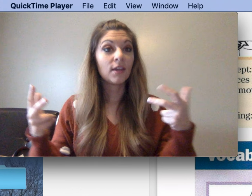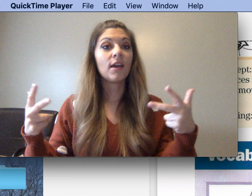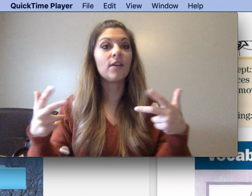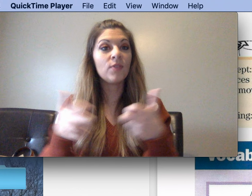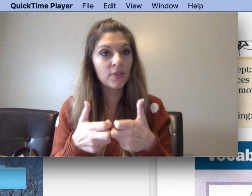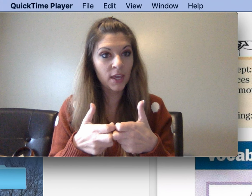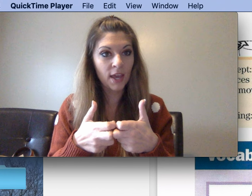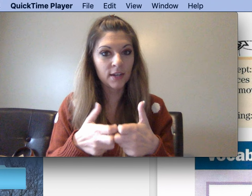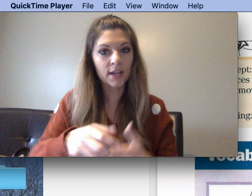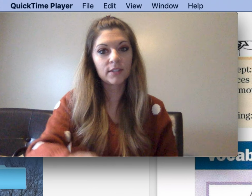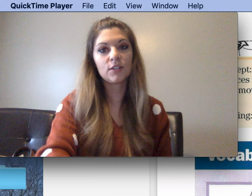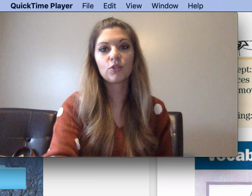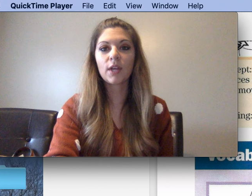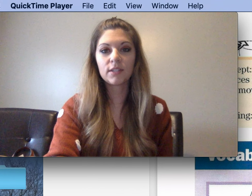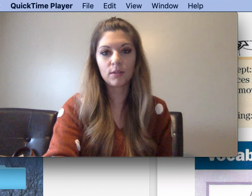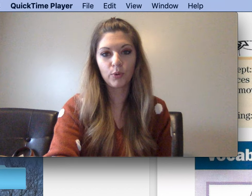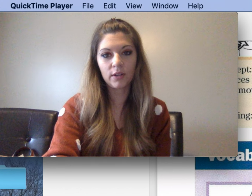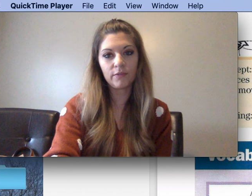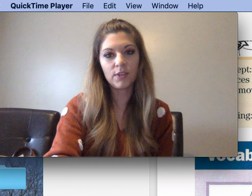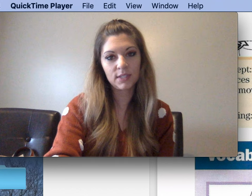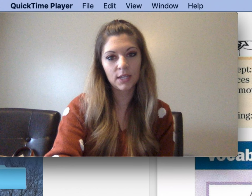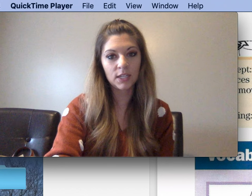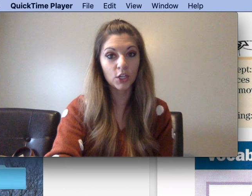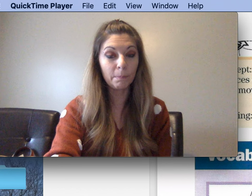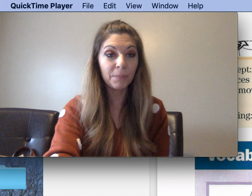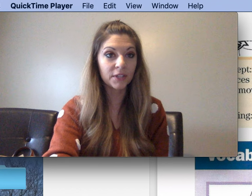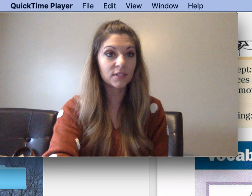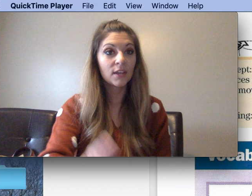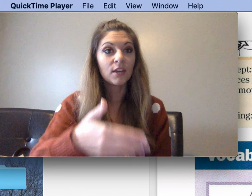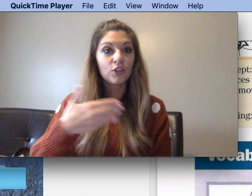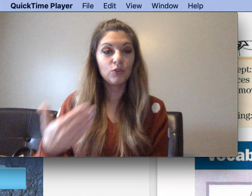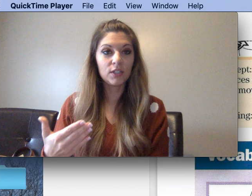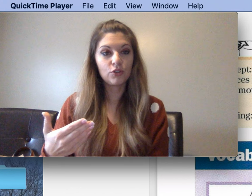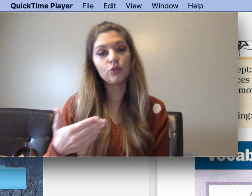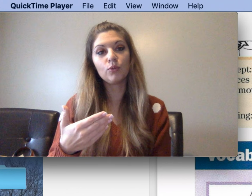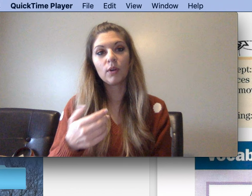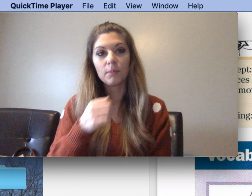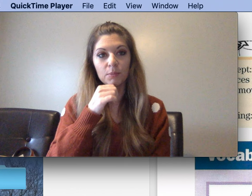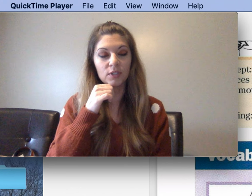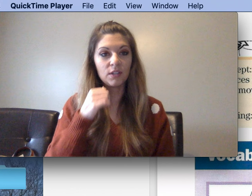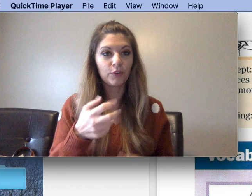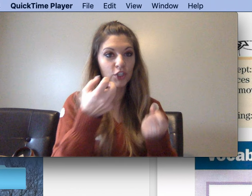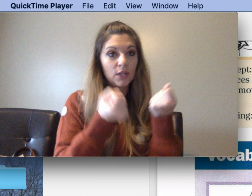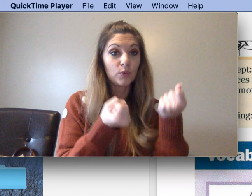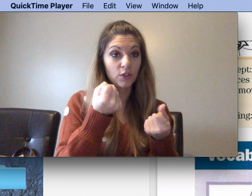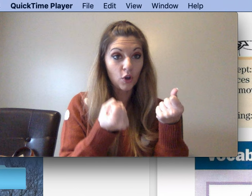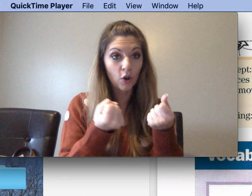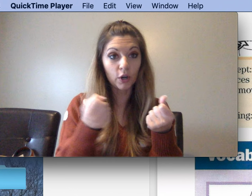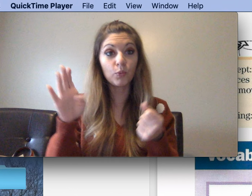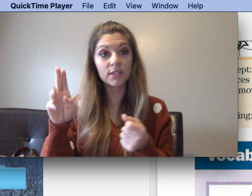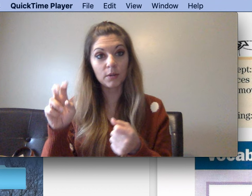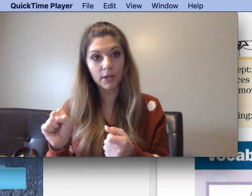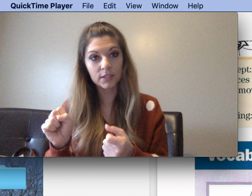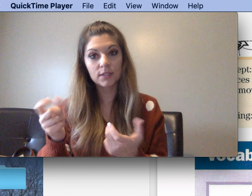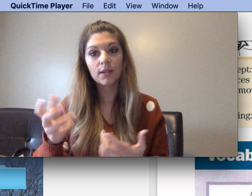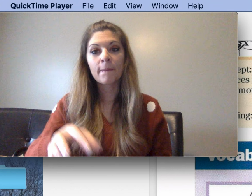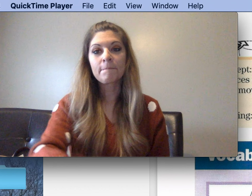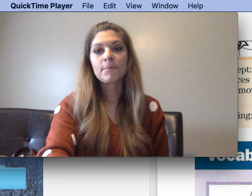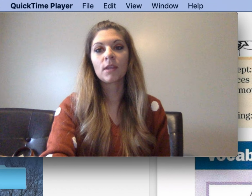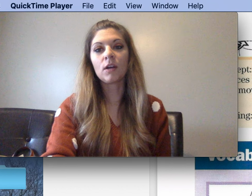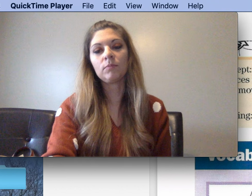bus, and then they had an accident. So that's the point of this sign here, bus. You need to be able to differentiate. Was it a car? Was it a